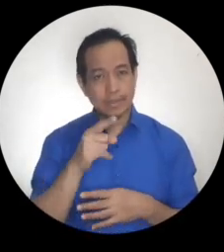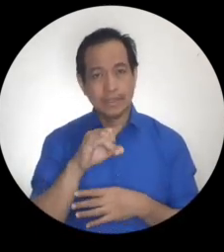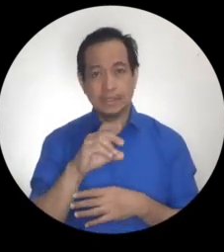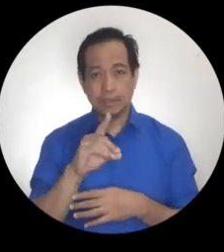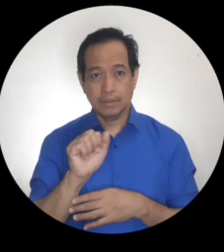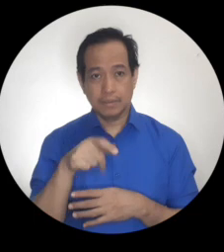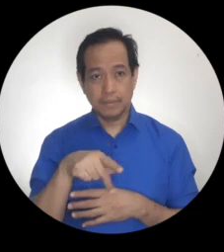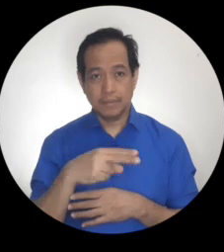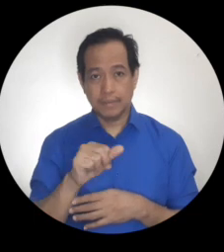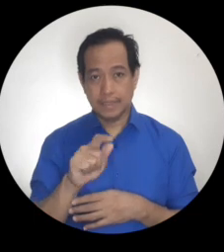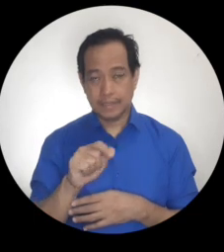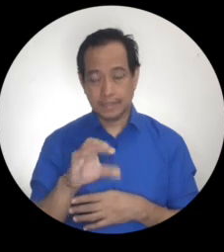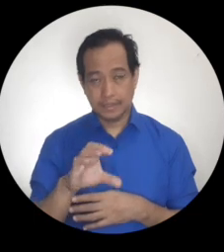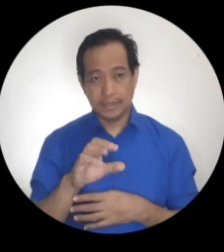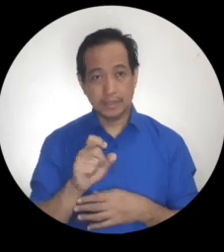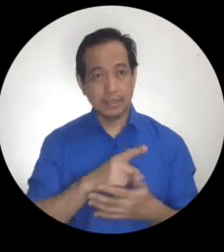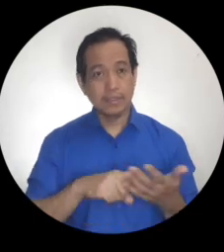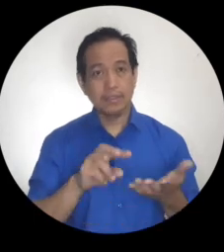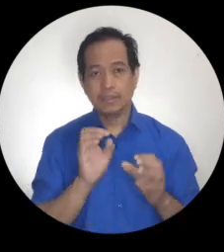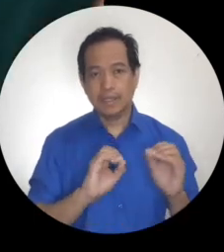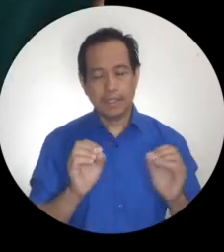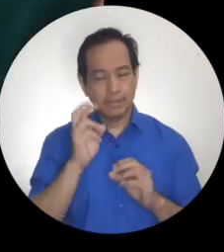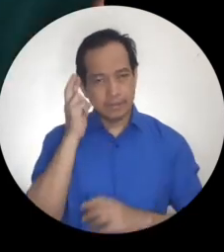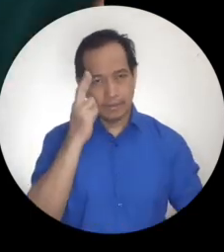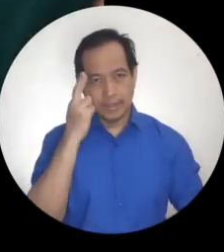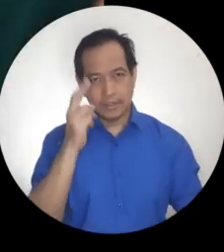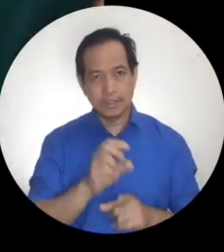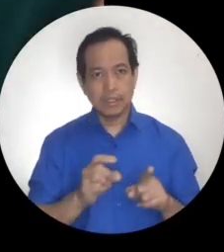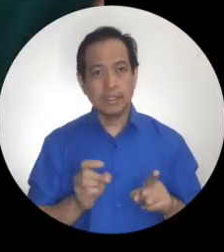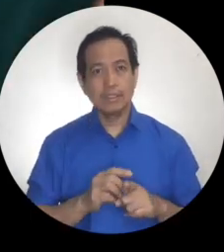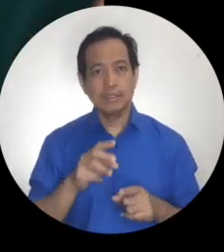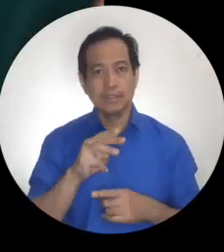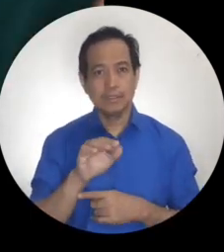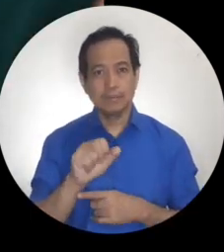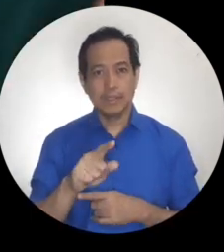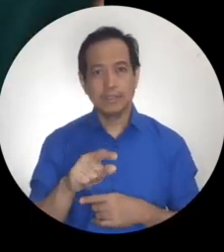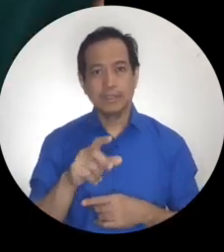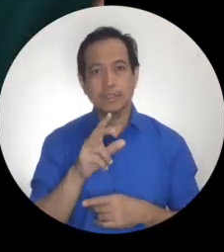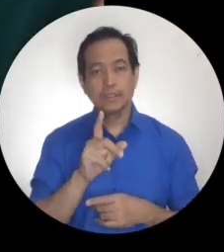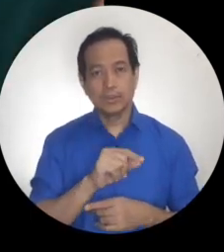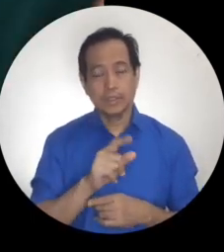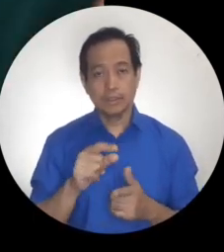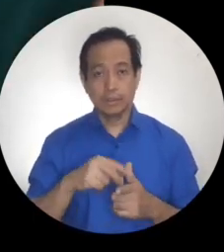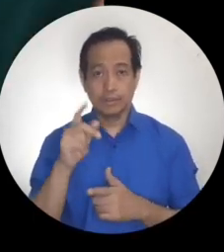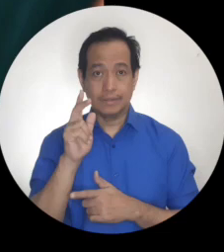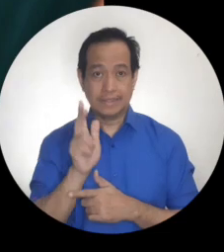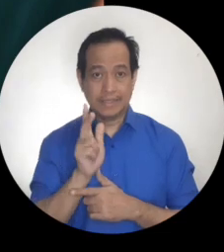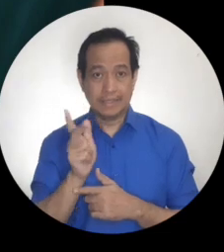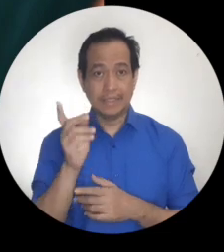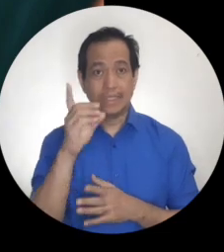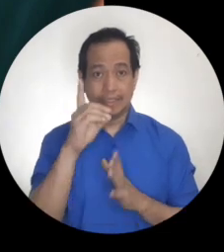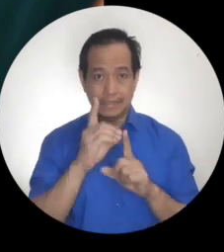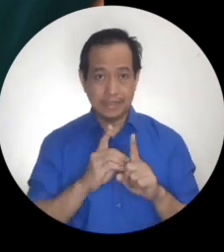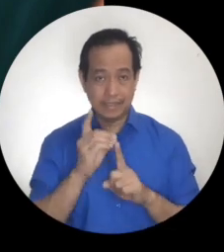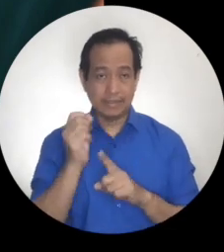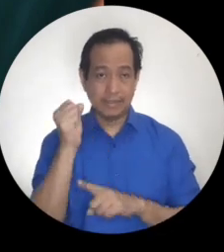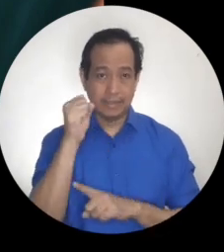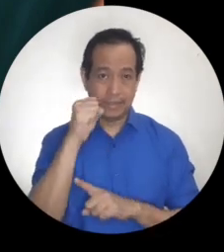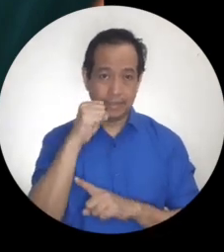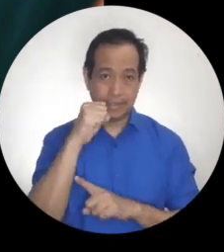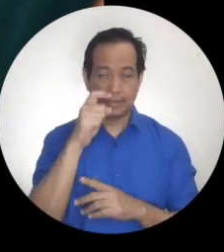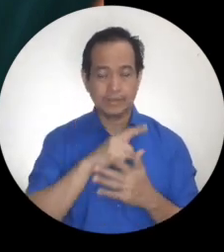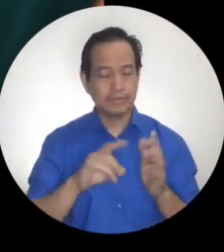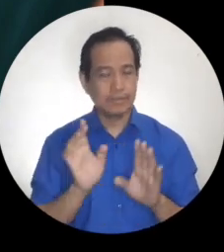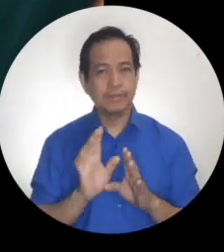for idiopathic scoliosis, yung walang ibang rason, and yung mga mild, mga 20 to 30 degrees na curve, just para hindi